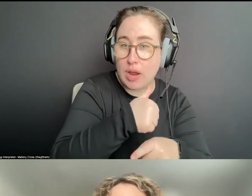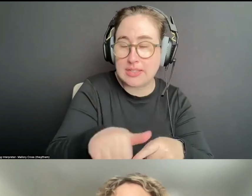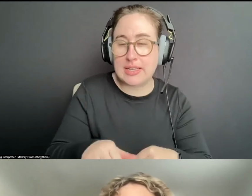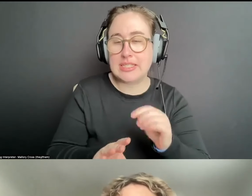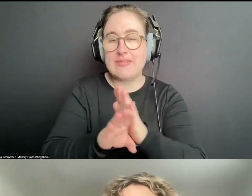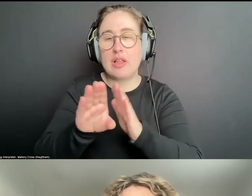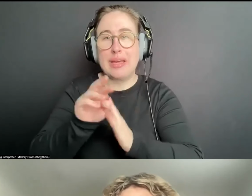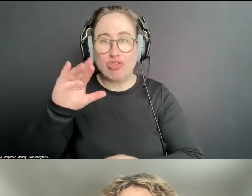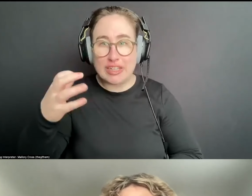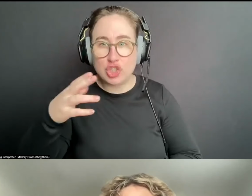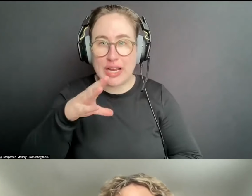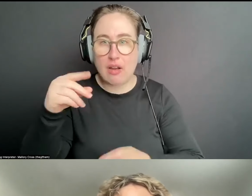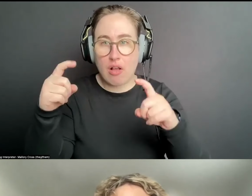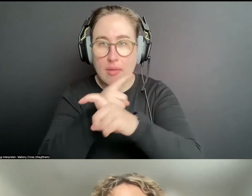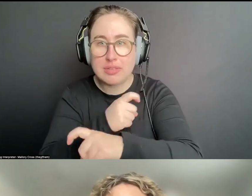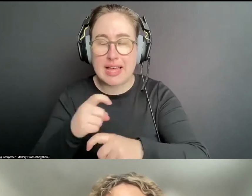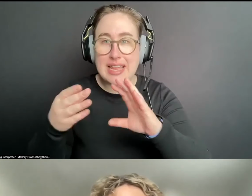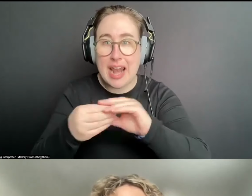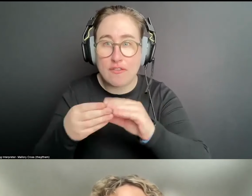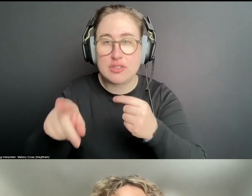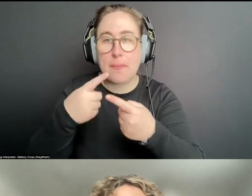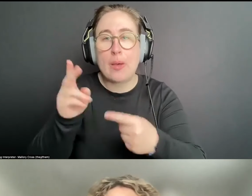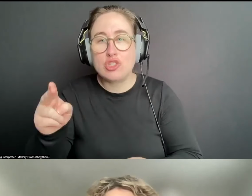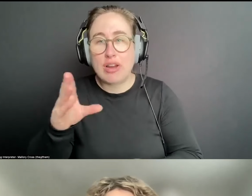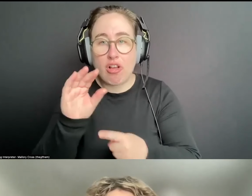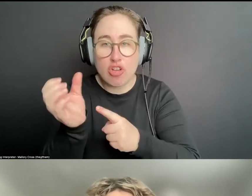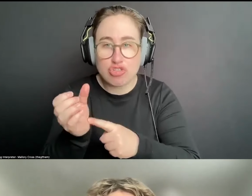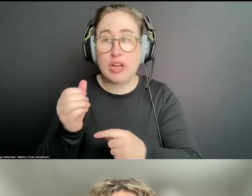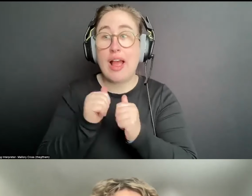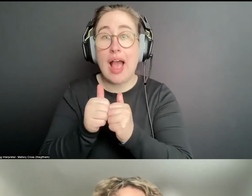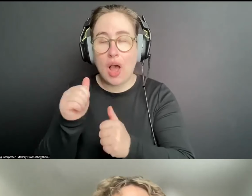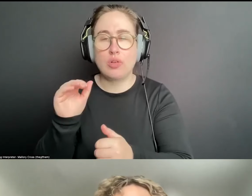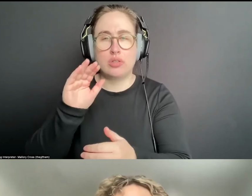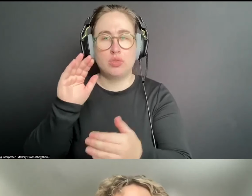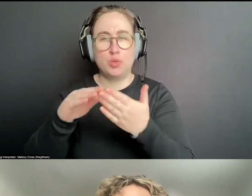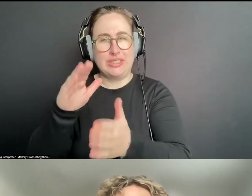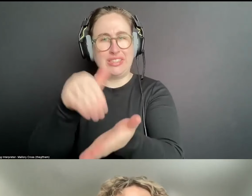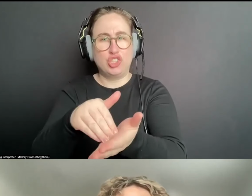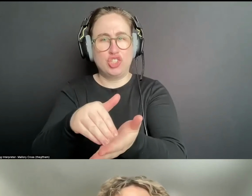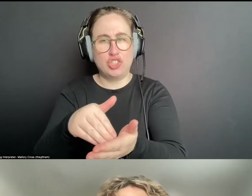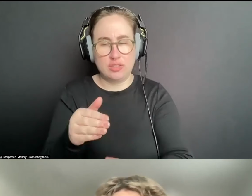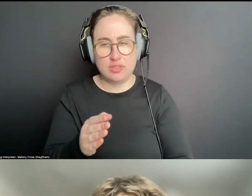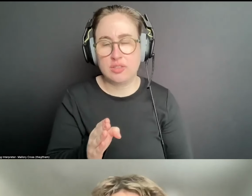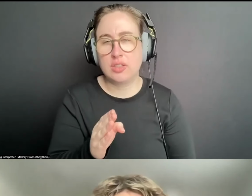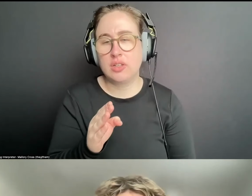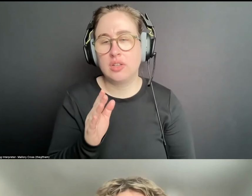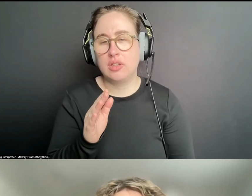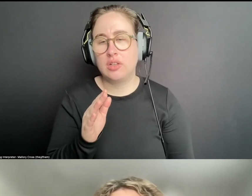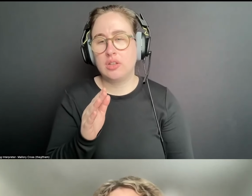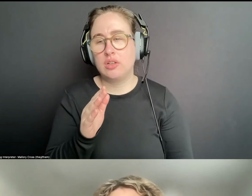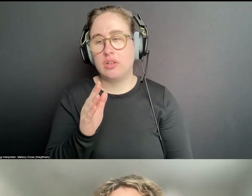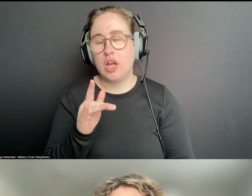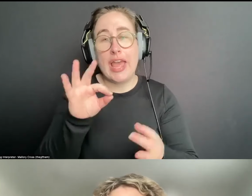developing rich and complex narratives about history and culture by putting community at the center of